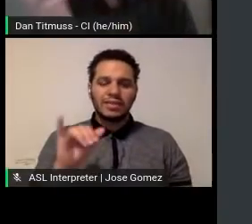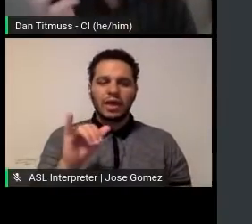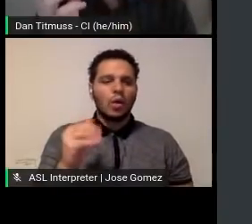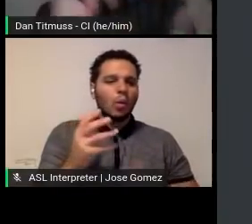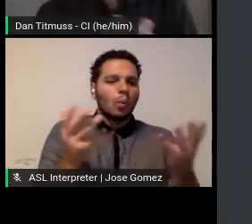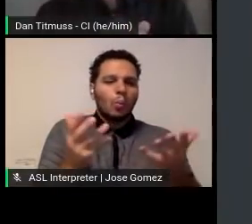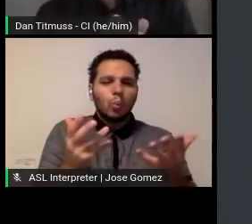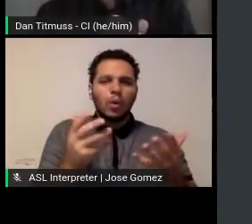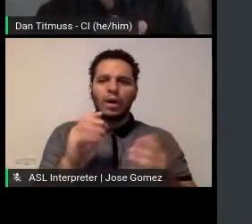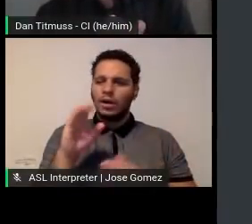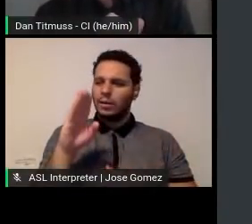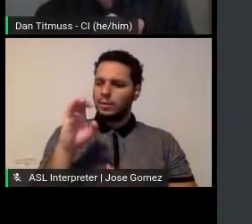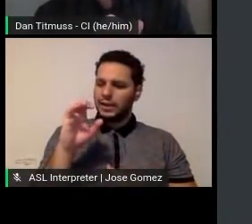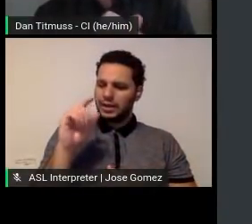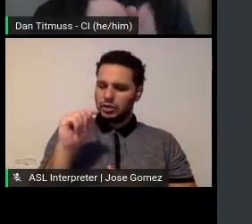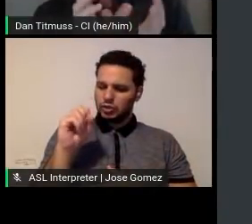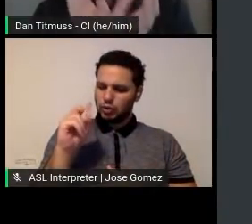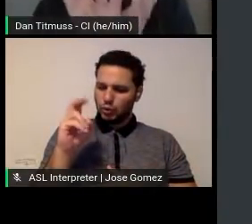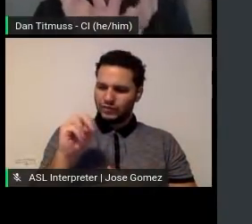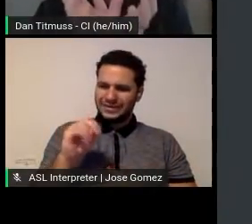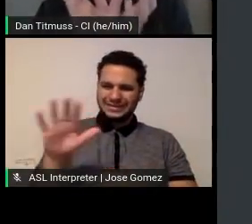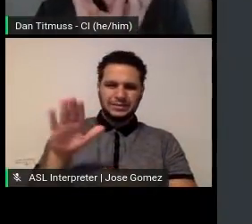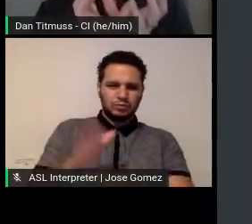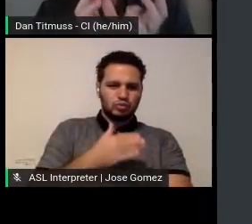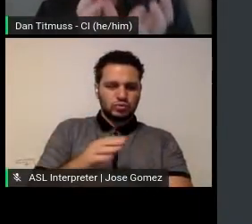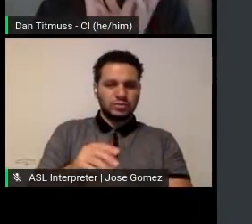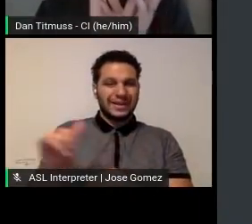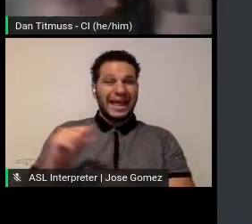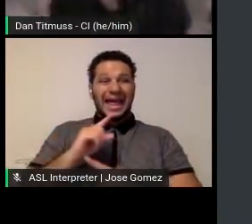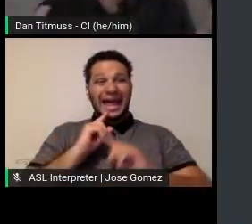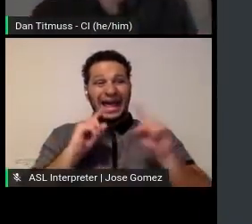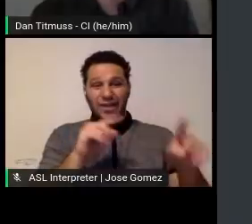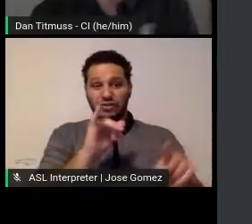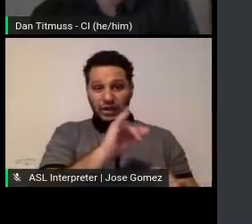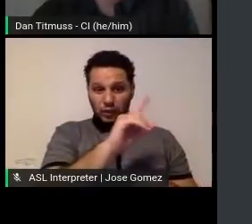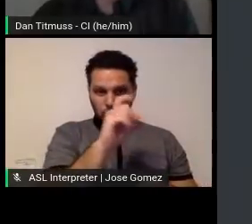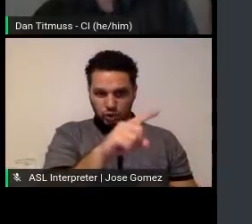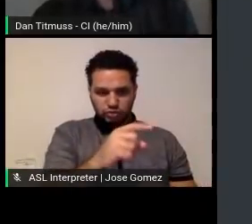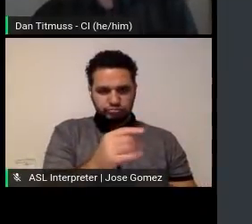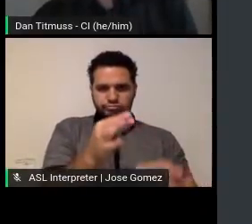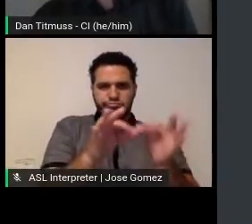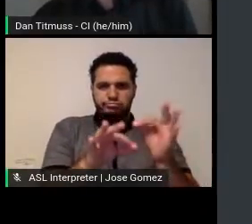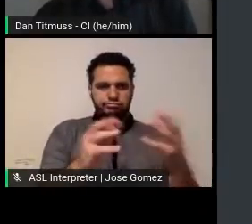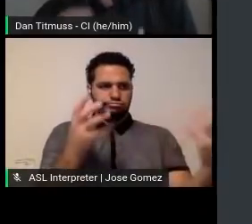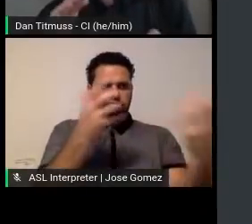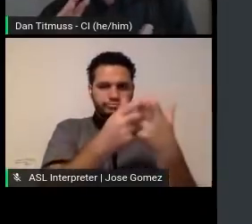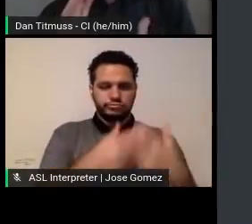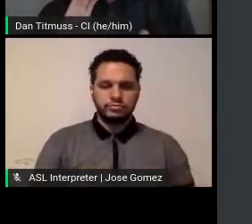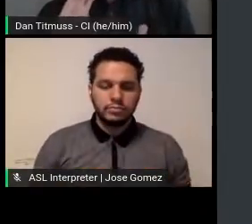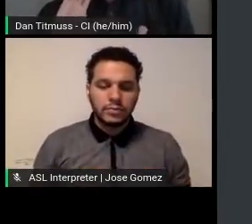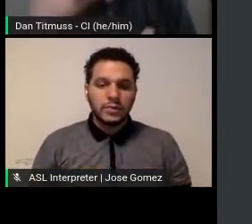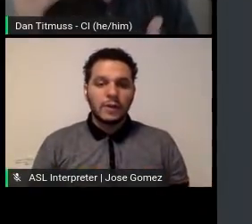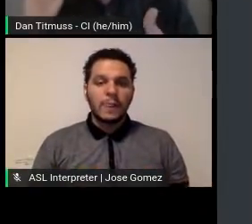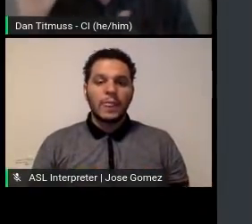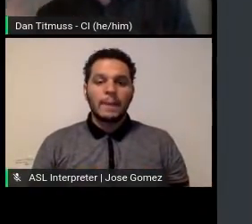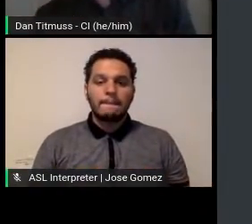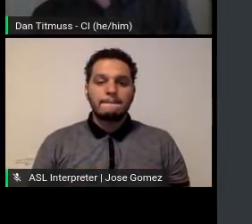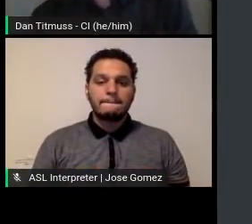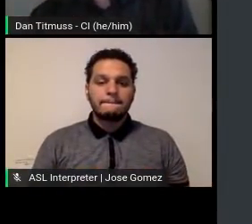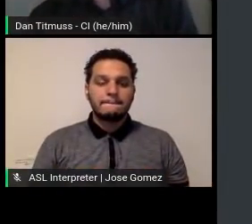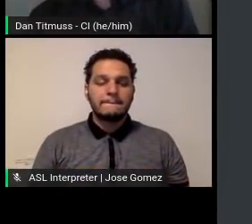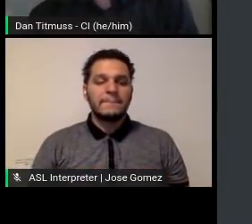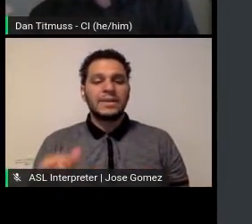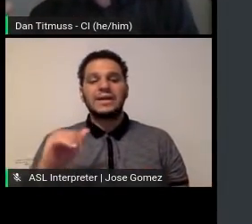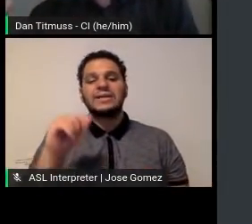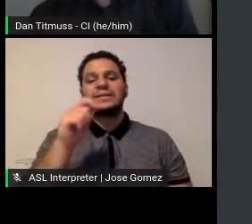are the Beethoven symphonies? You know, it answers that query of Beethoven symphonies. But it is formatted in like a